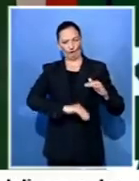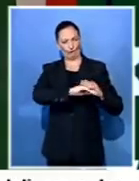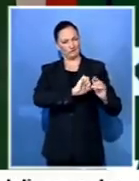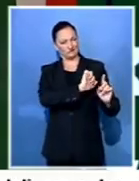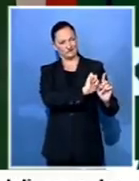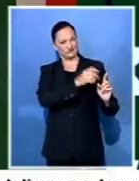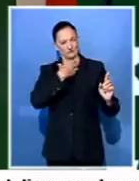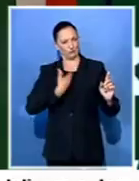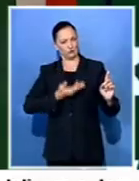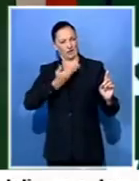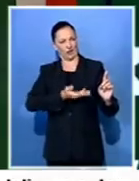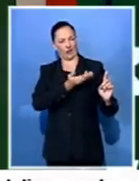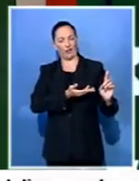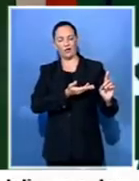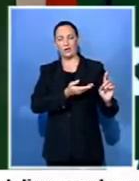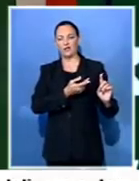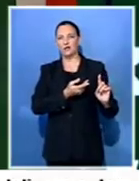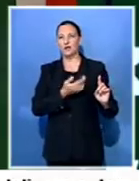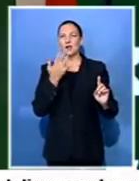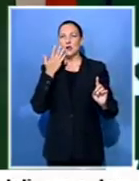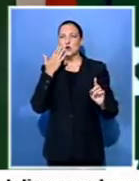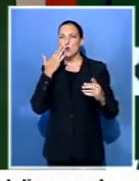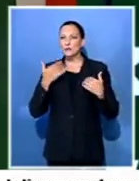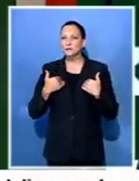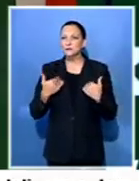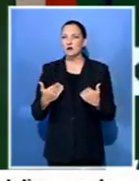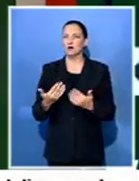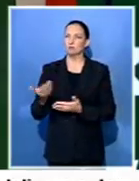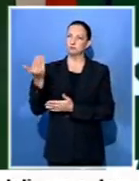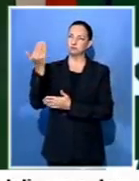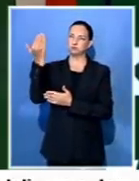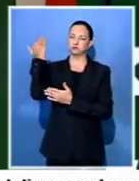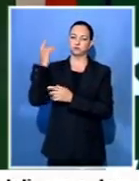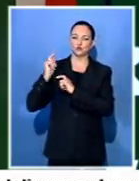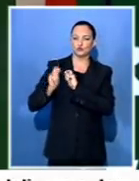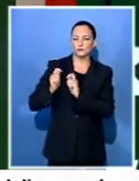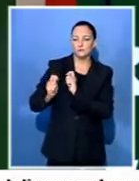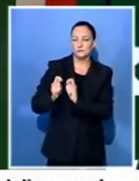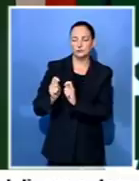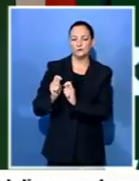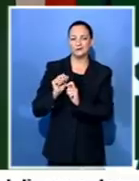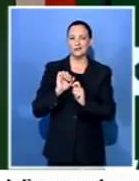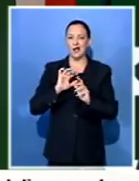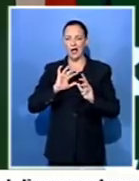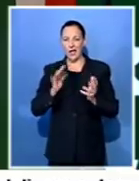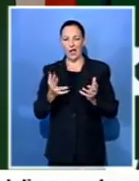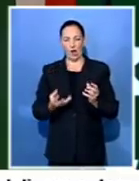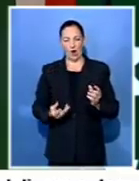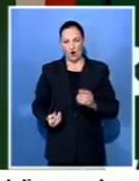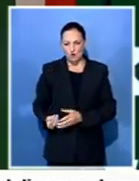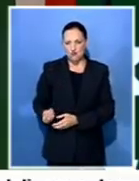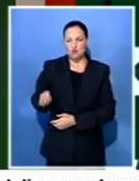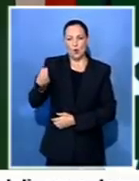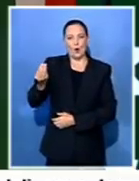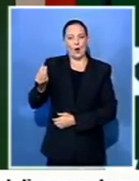existence. It originated in the long-standing tradition of his upbringing and development